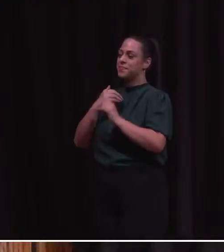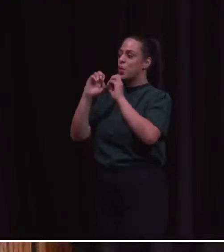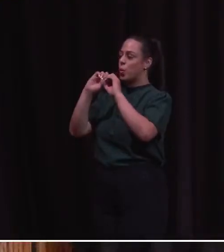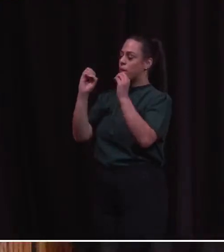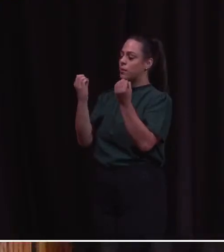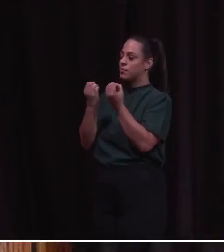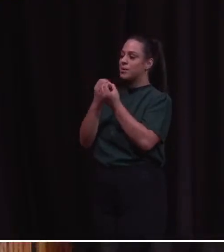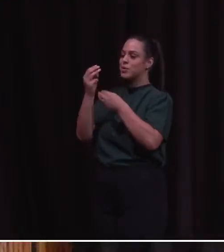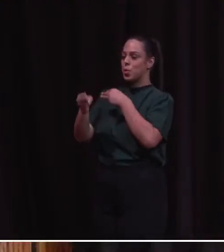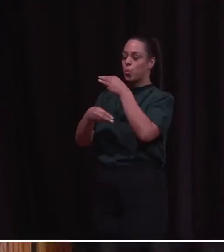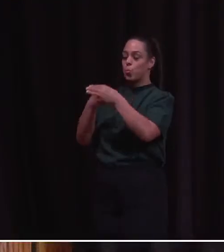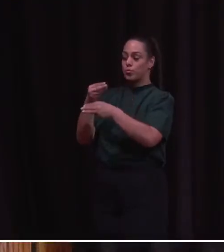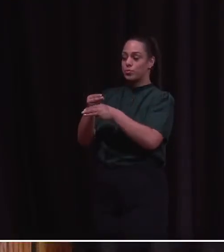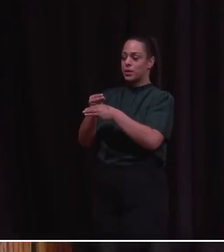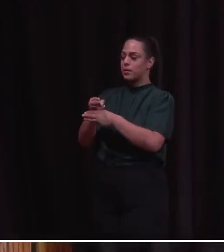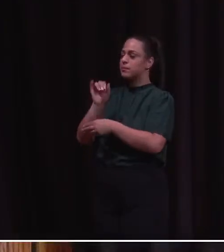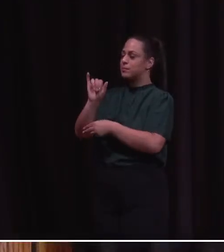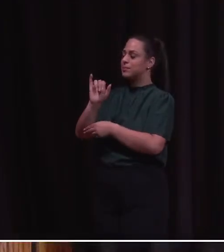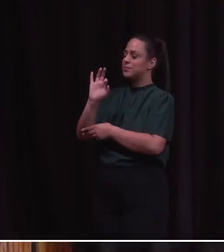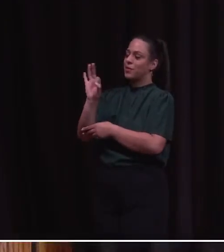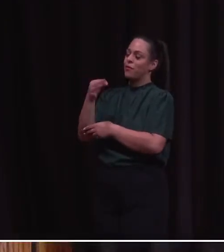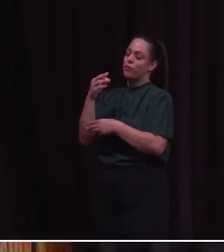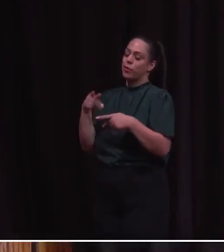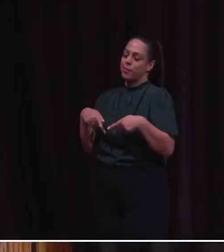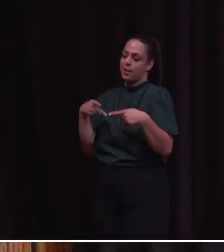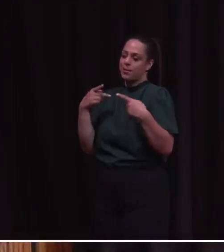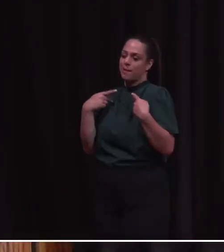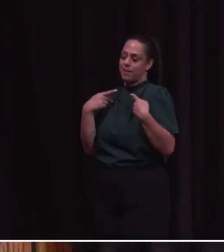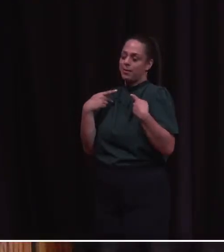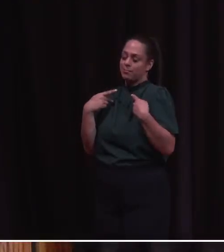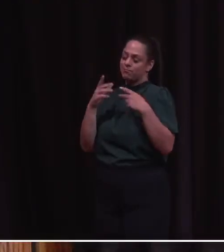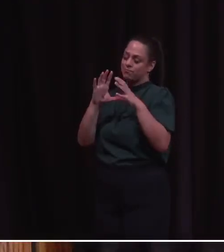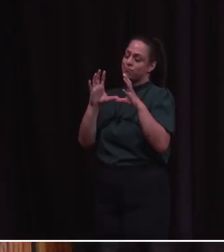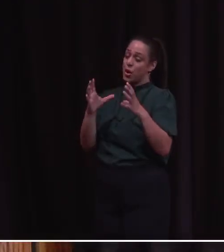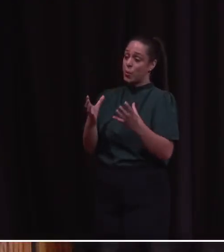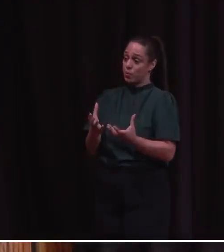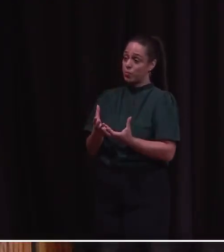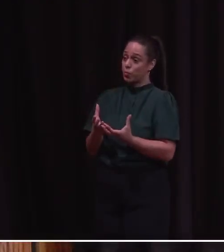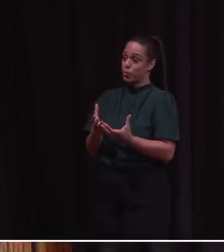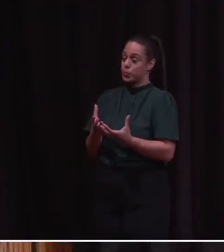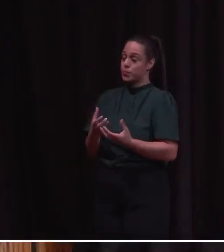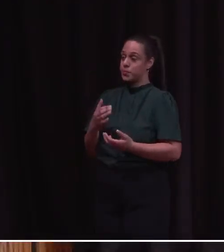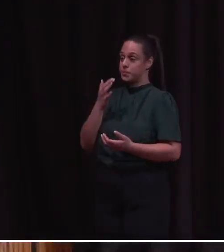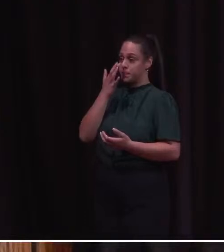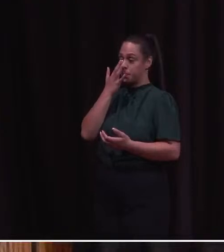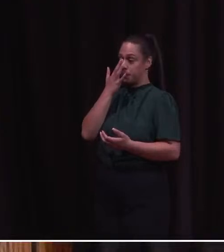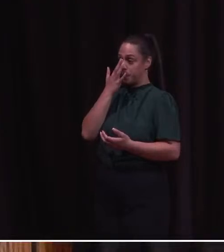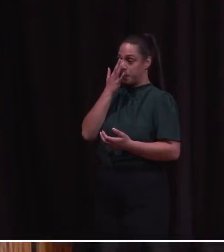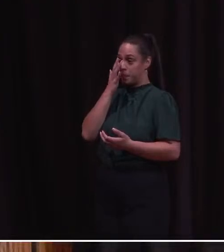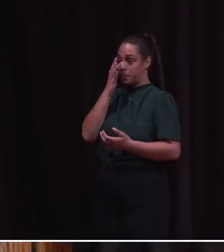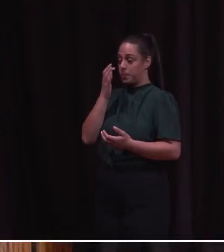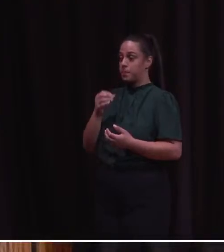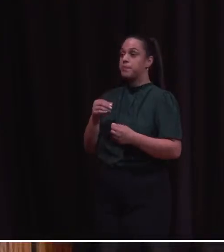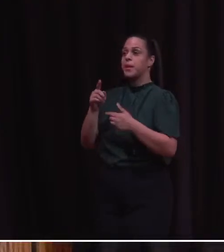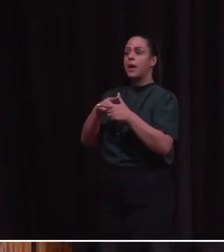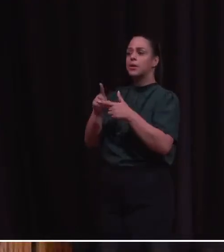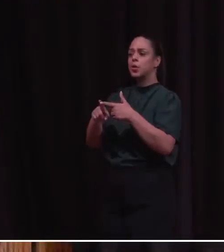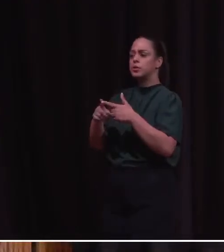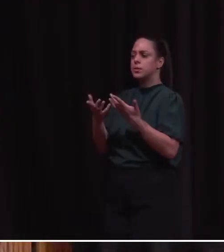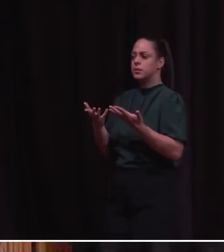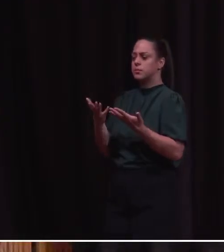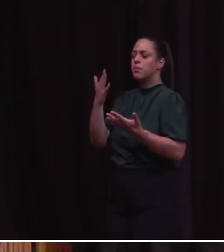of life in the global system. Why then should we not be afraid of the biologic